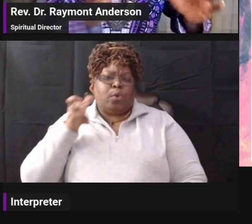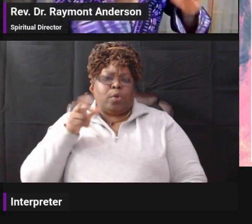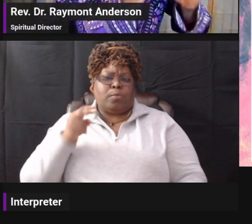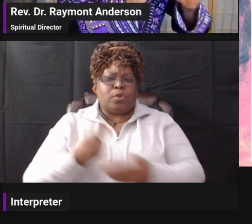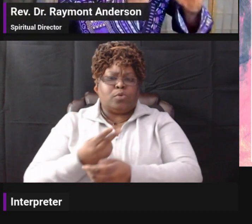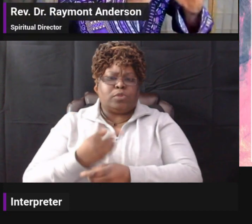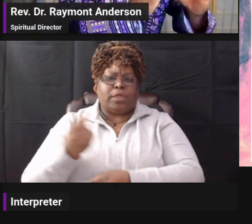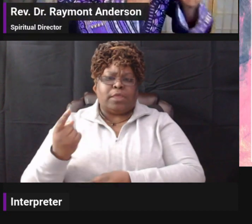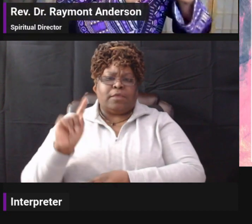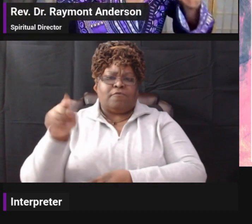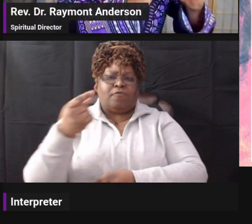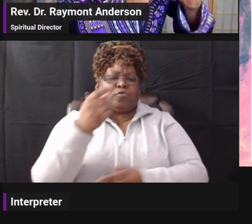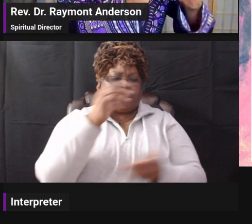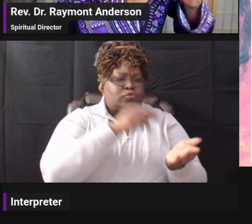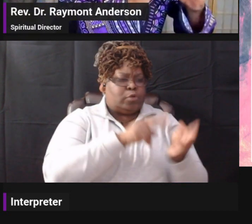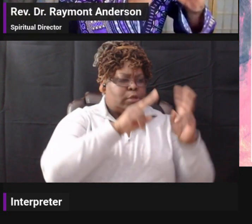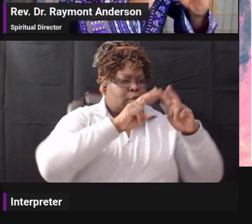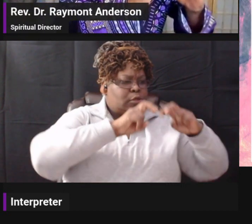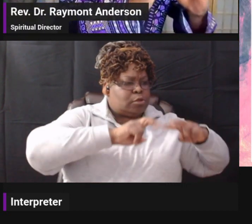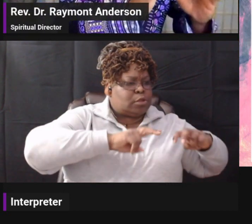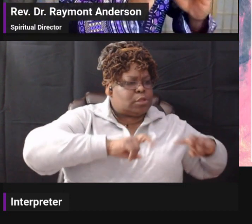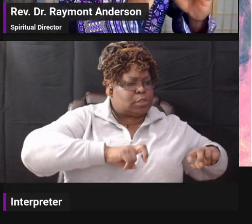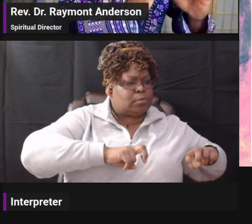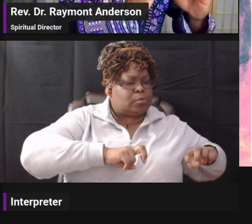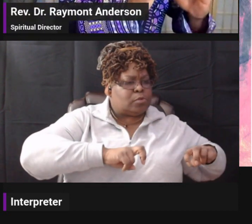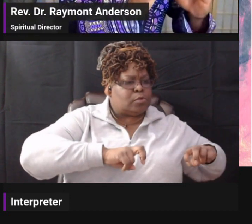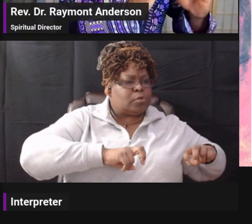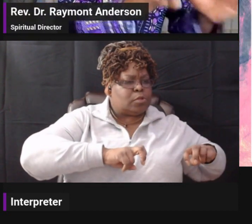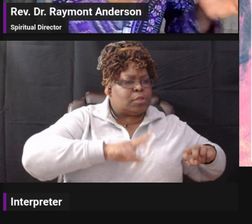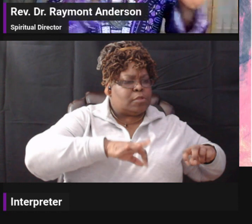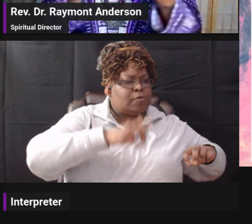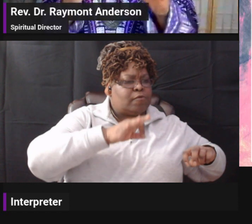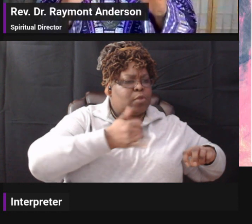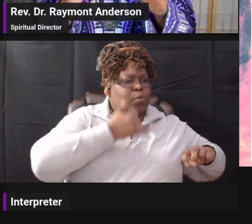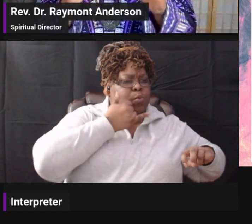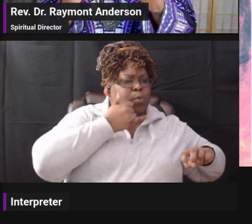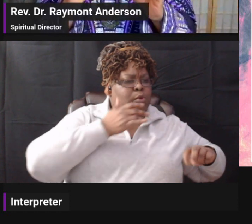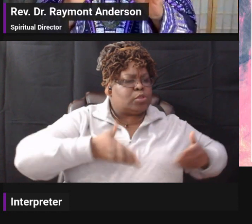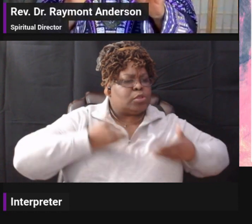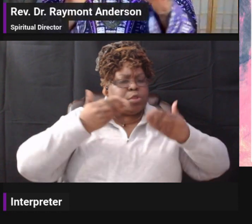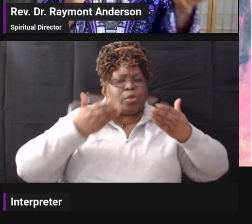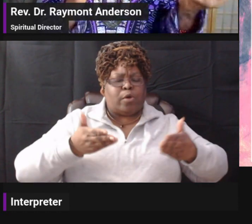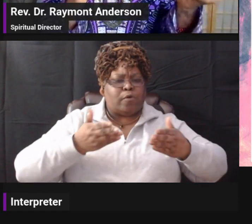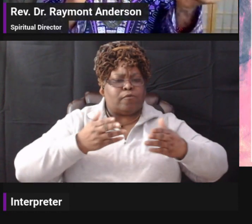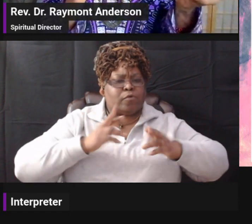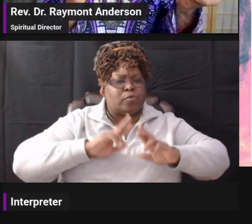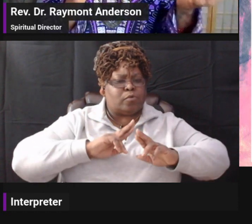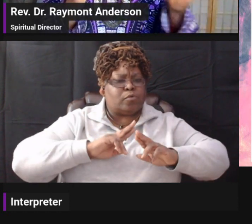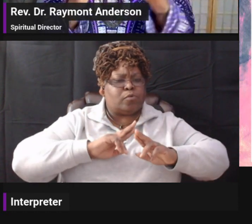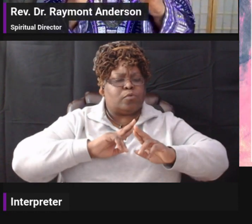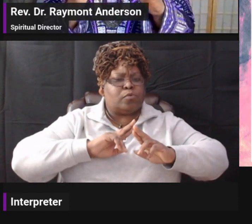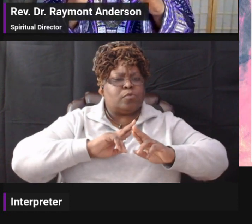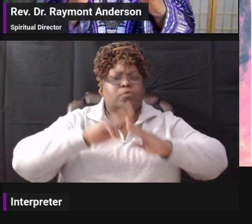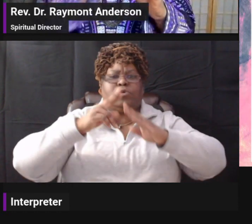physicians. First, you examine and you diagnose. Then you offer a prognosis based upon